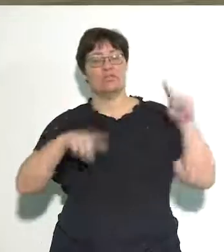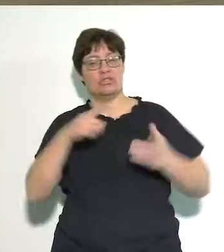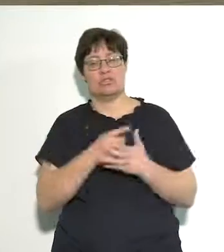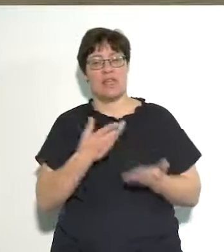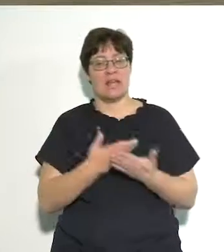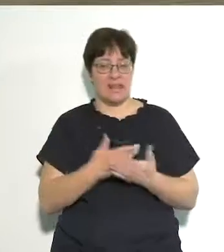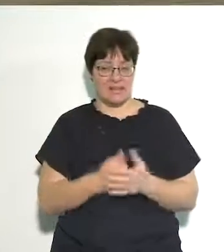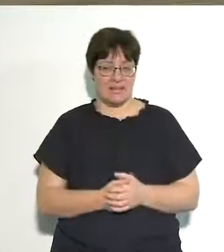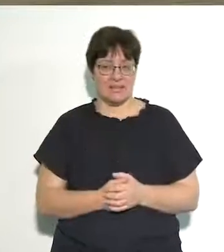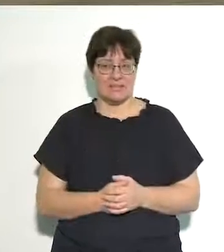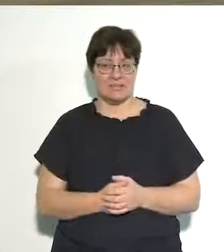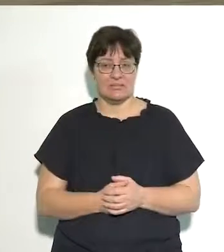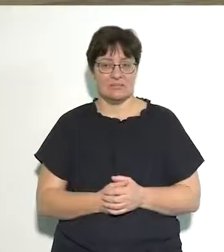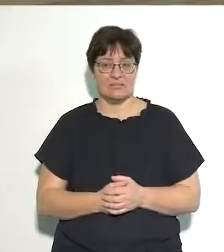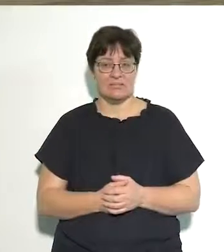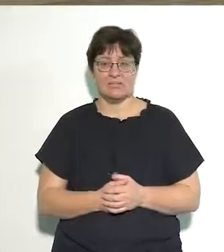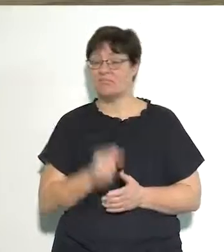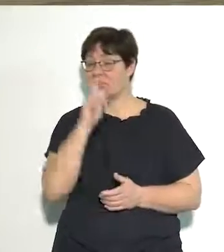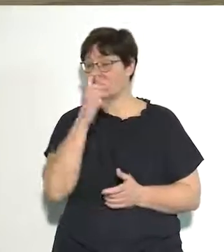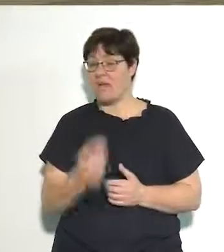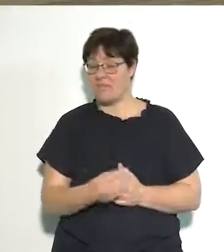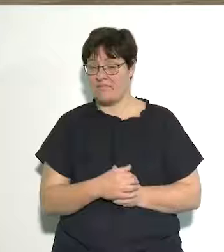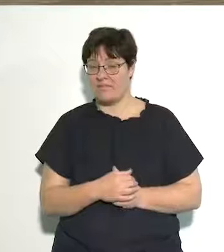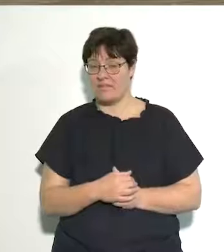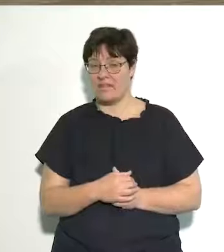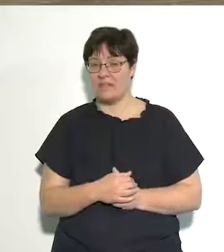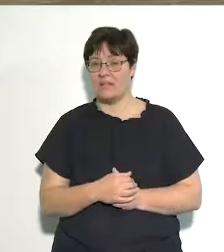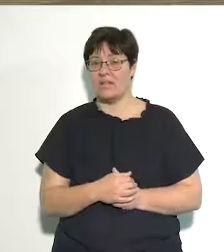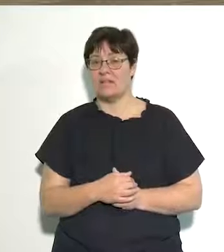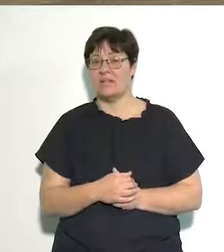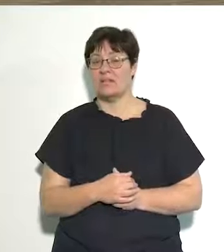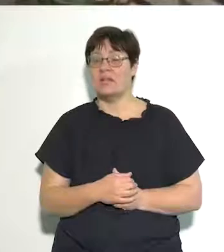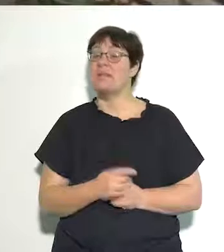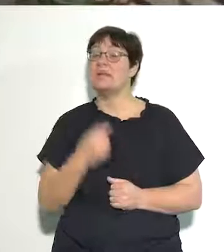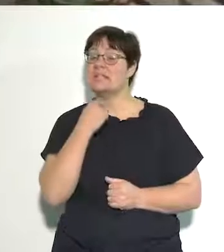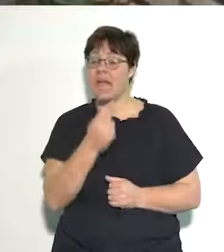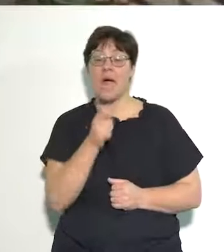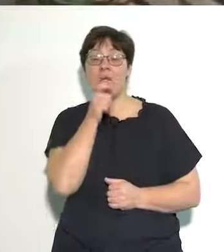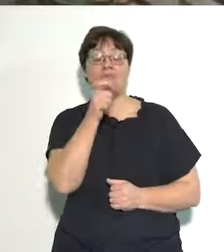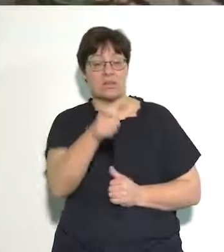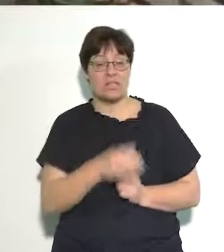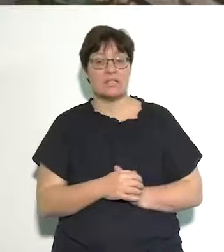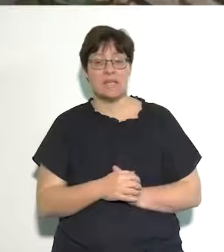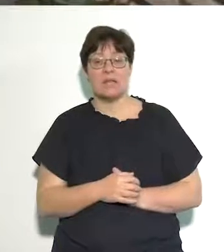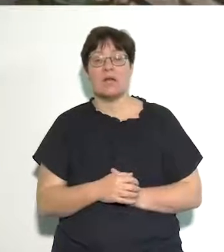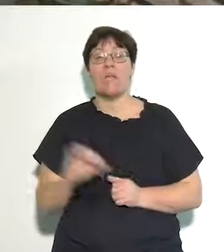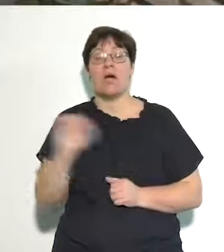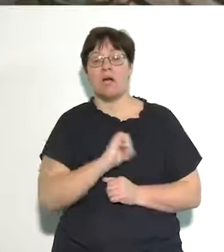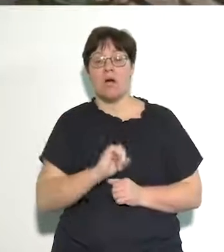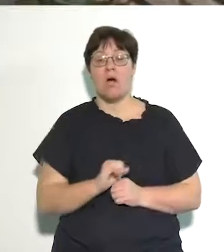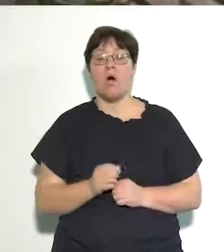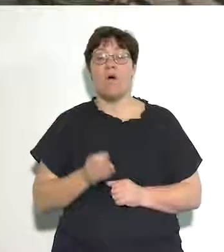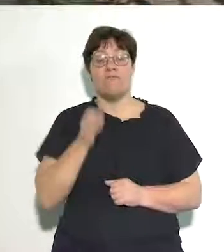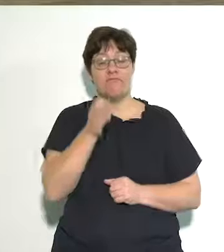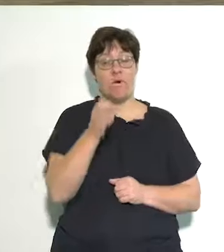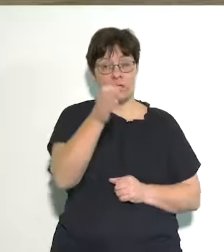in different directions. So have a look at what I've got over here. Then they must be able to give you the directions verbally. So they're going to say, my